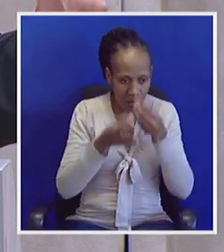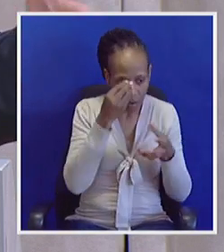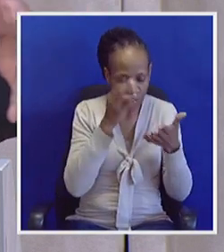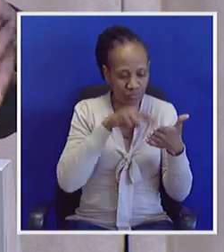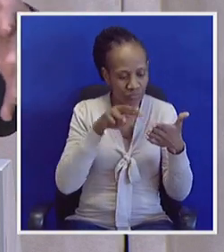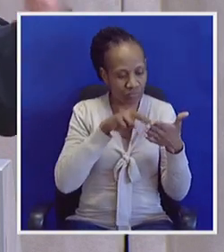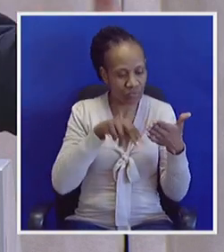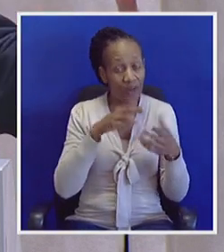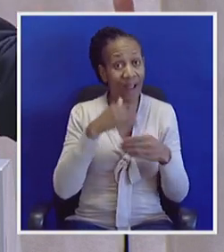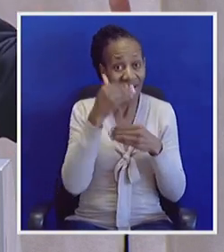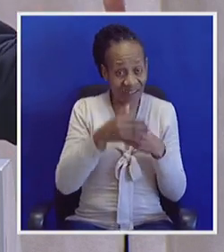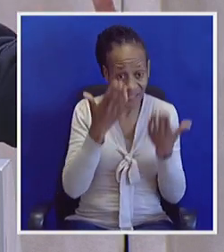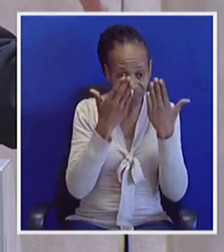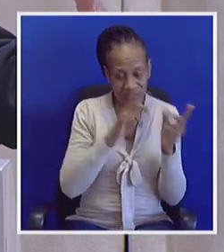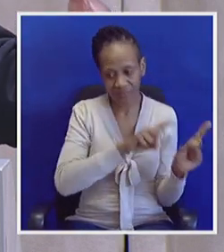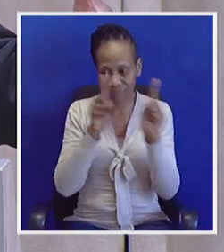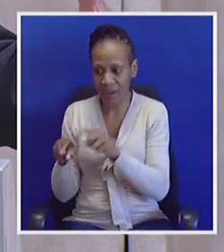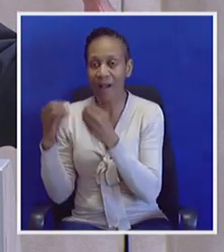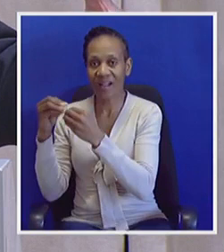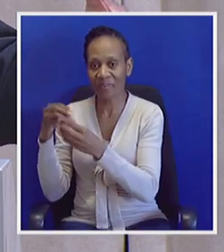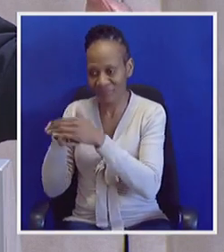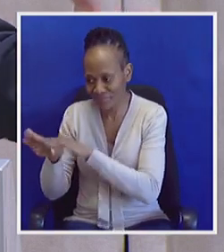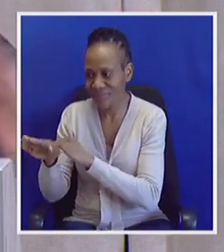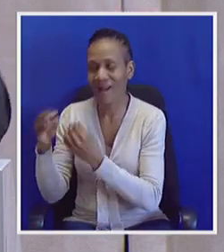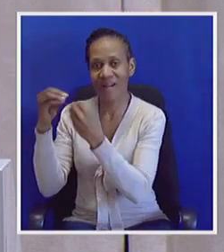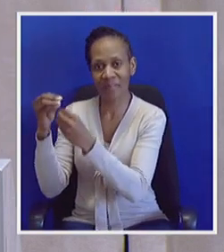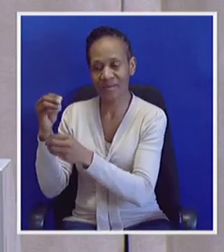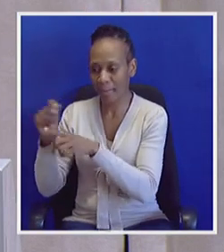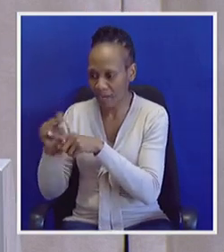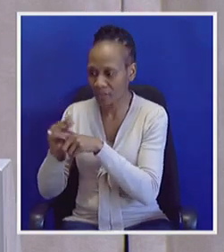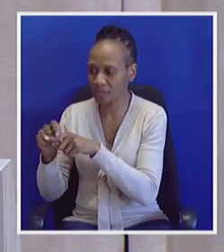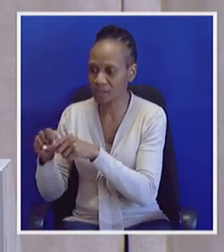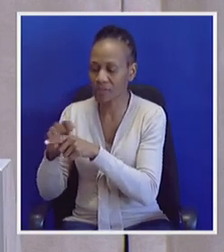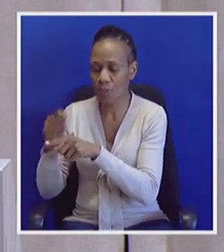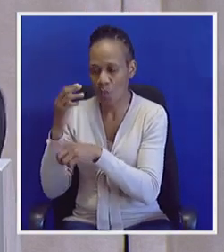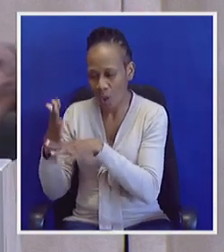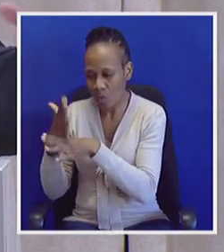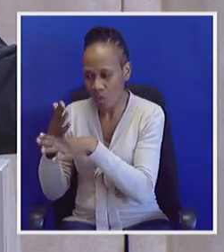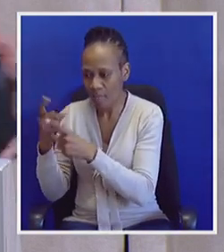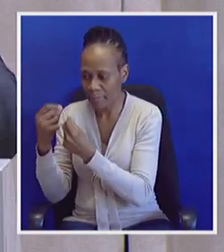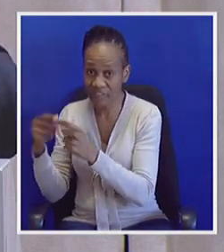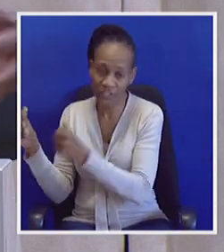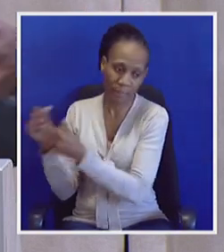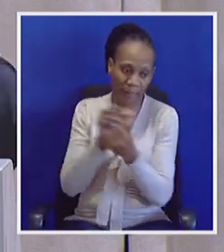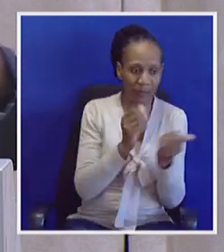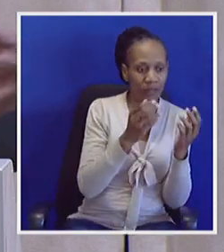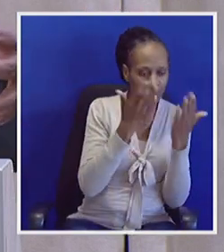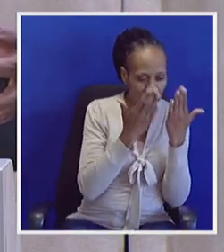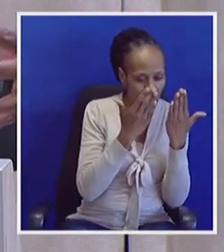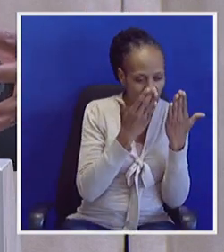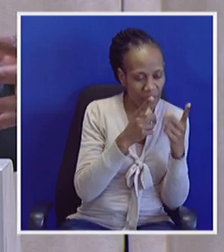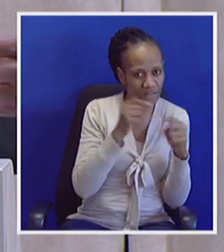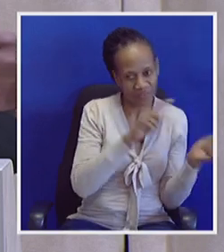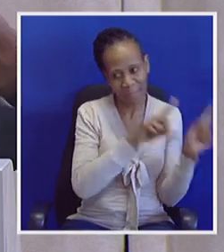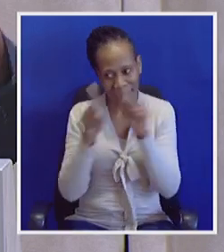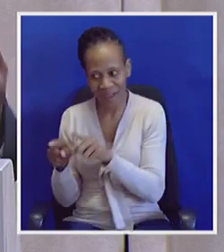seconded to companies to go and do the practicals and then go back to do the theory and do it over a set